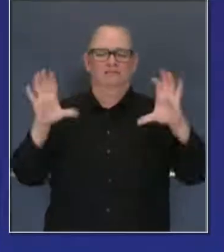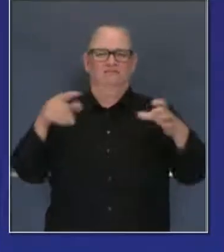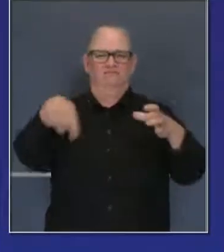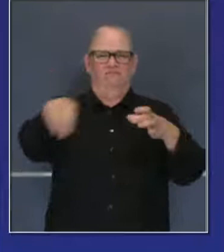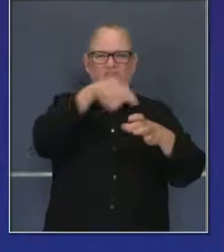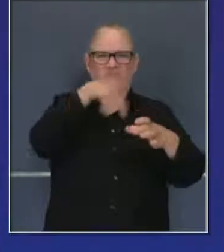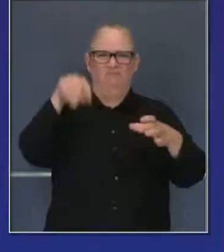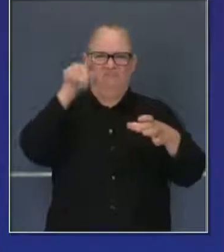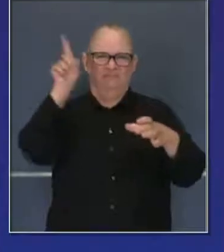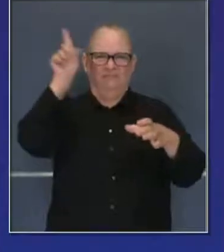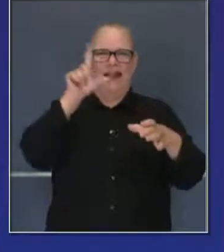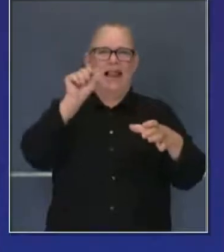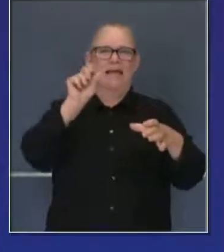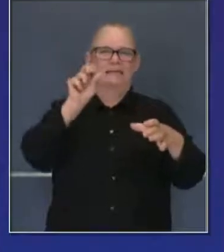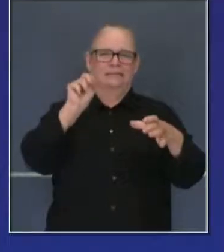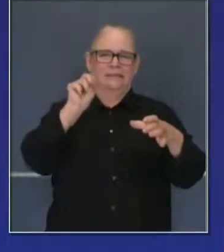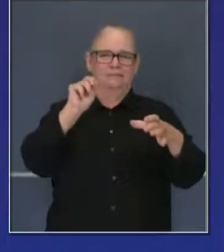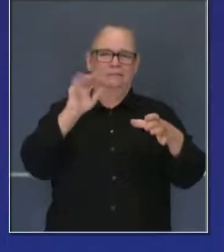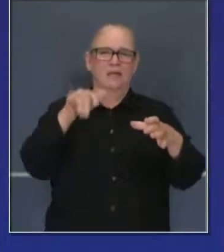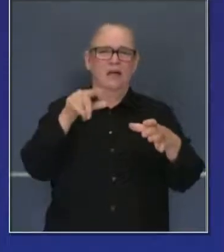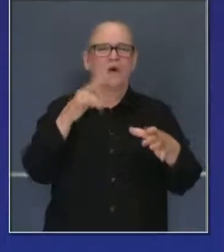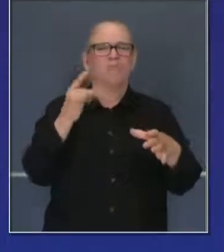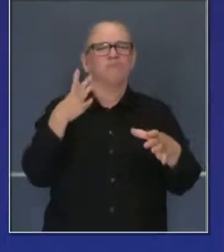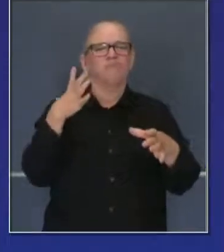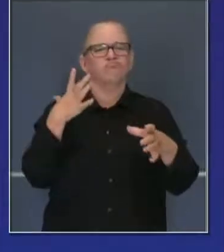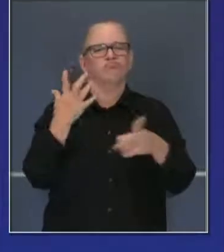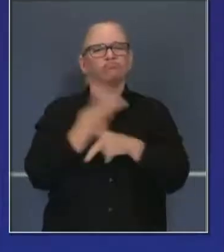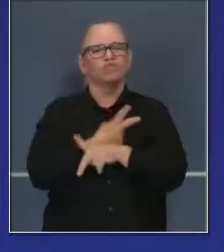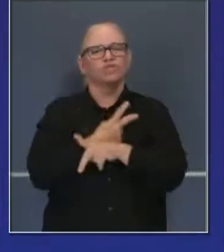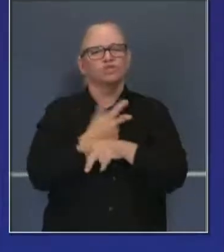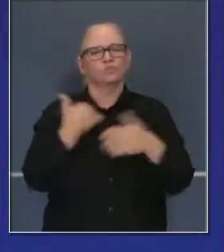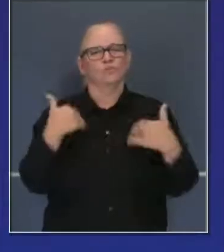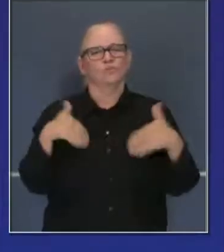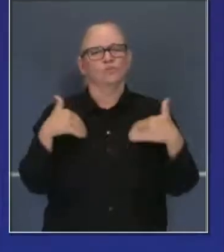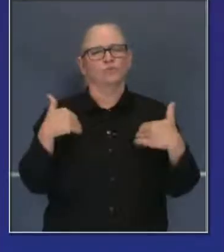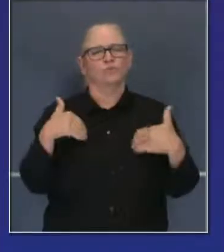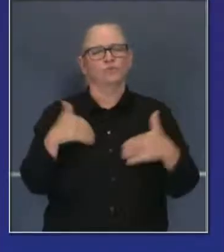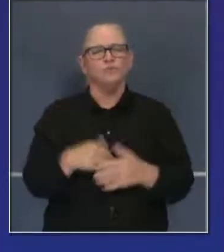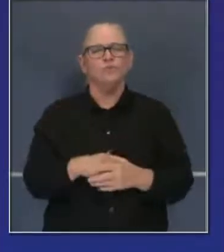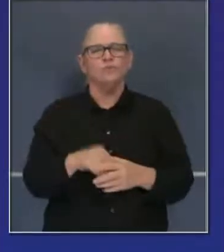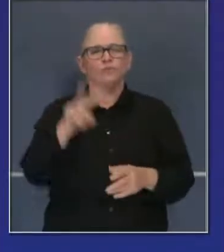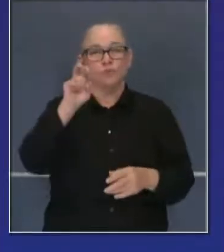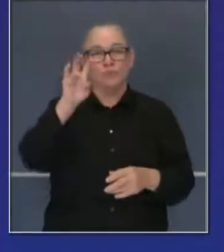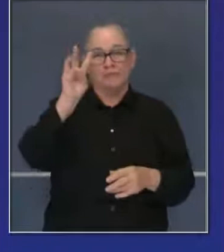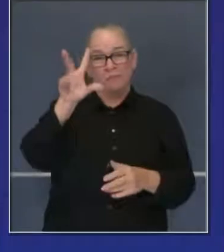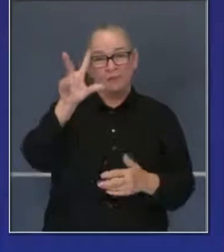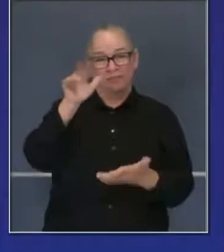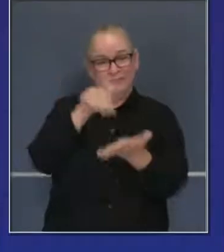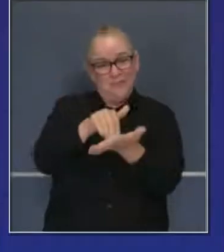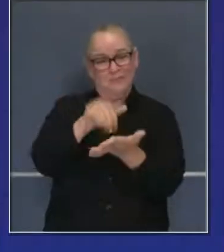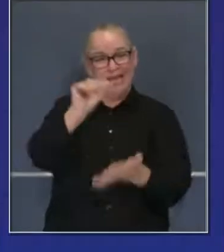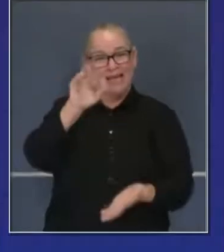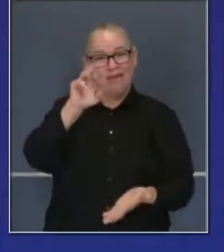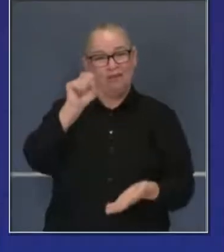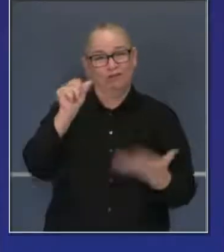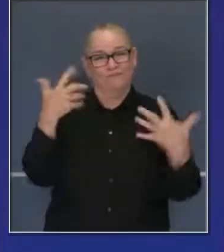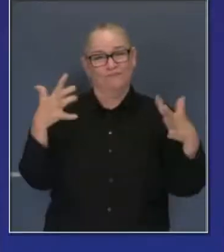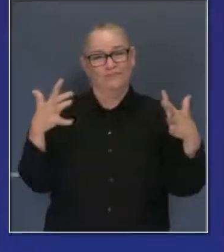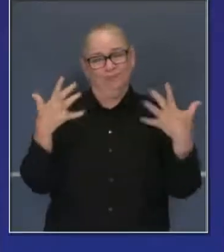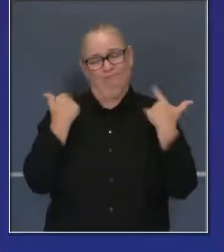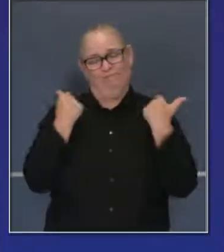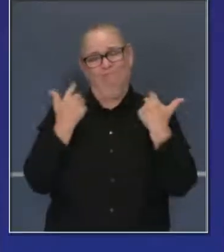This fire has been the most devastating in this respect. You see the number of acres, 273,000, which is